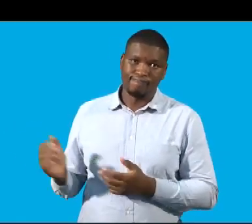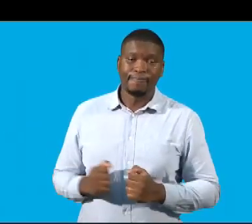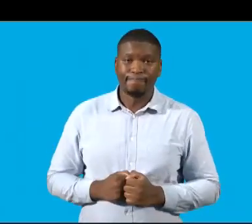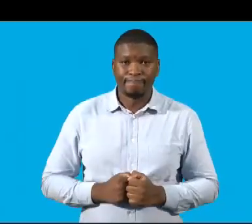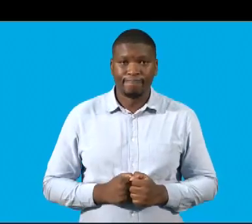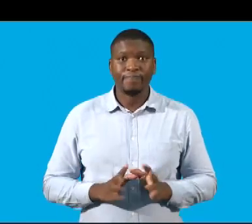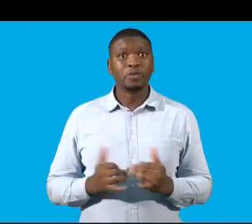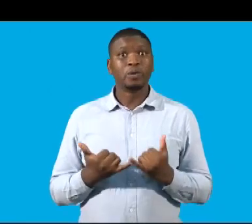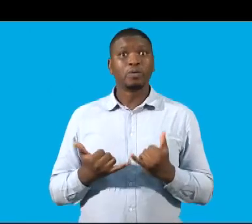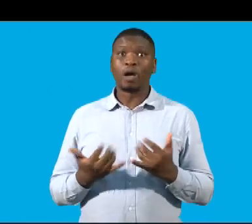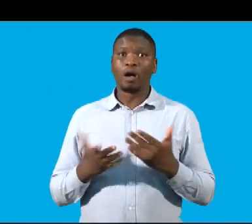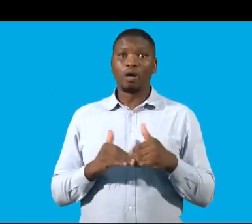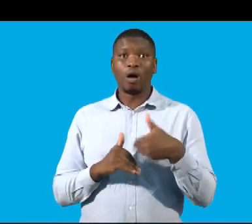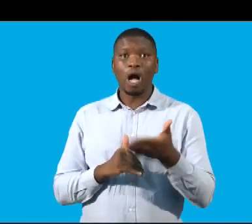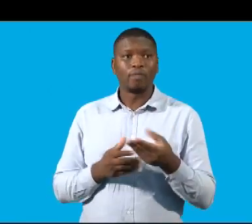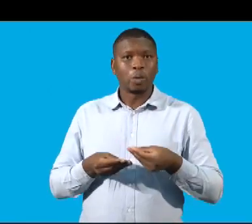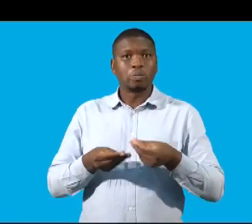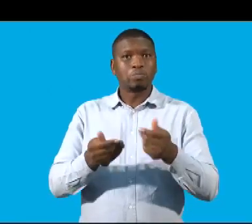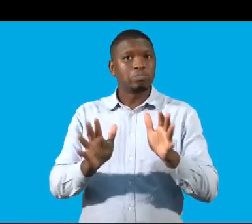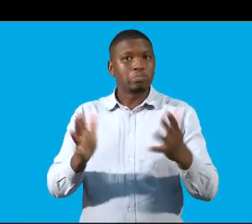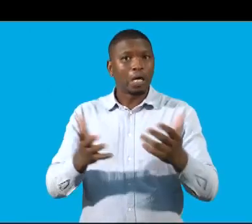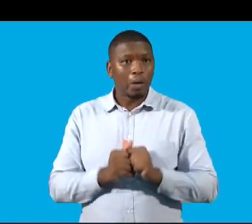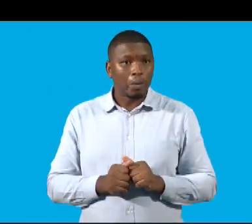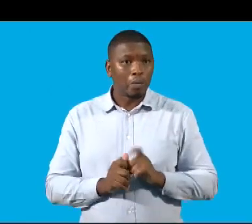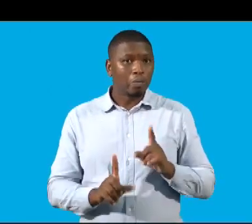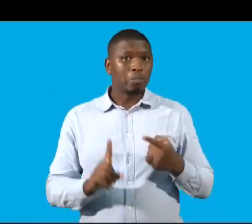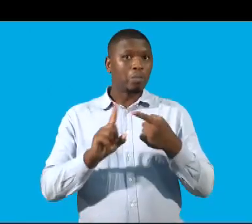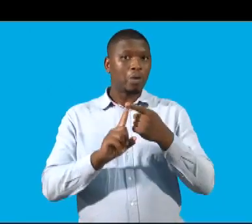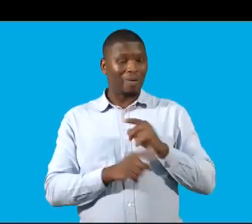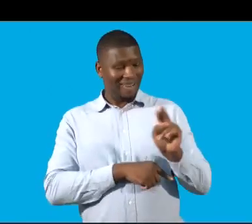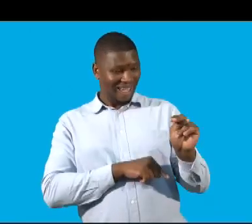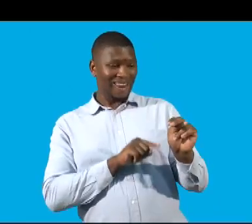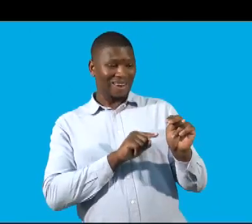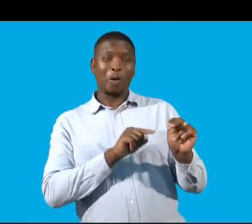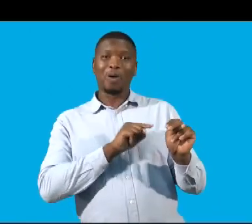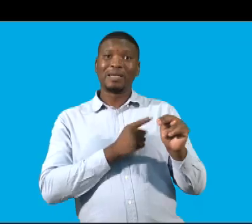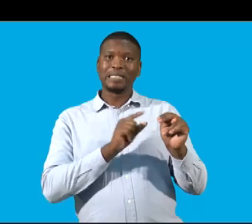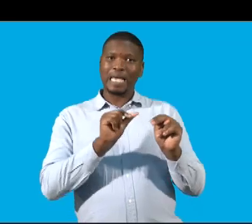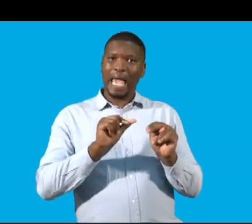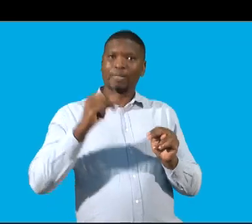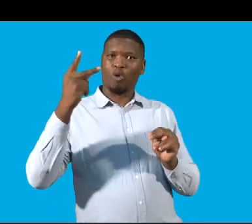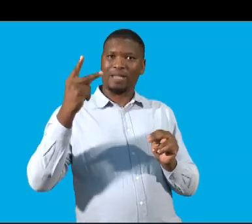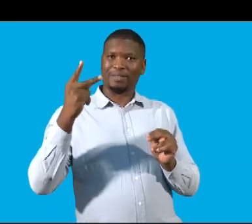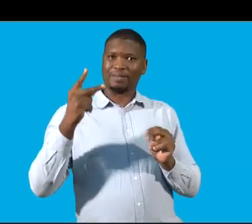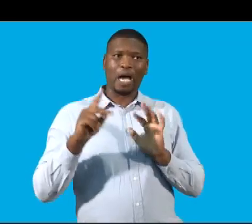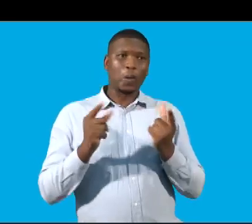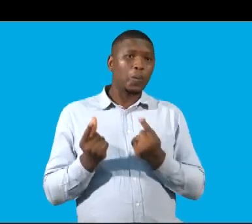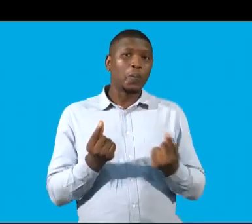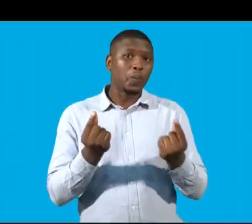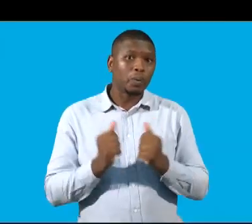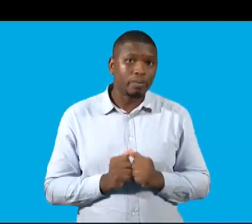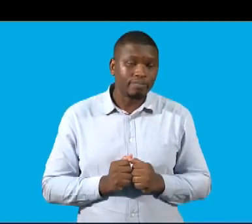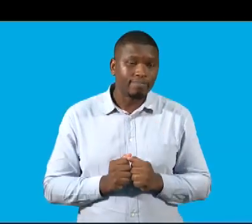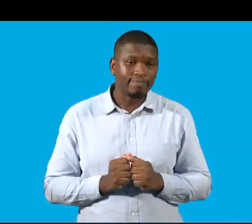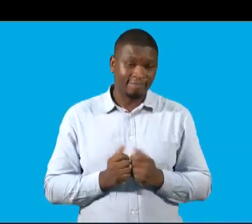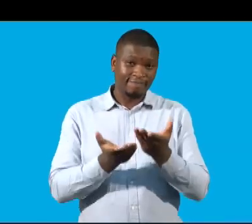being divided. Now, how are we going to solve for that unknown, as it is an exponent? Well, if you remember your